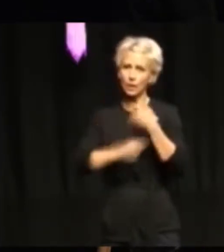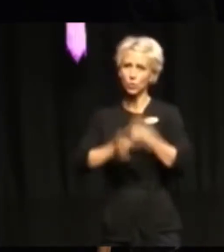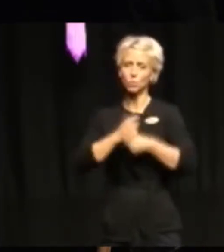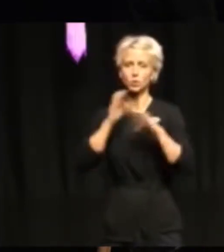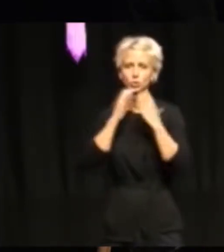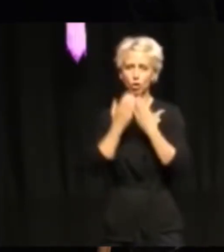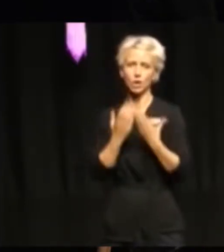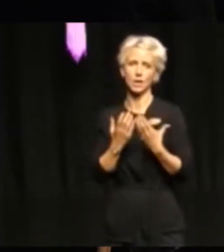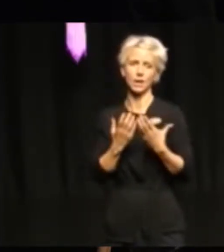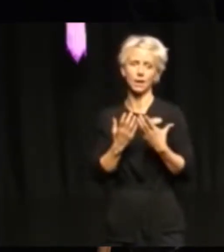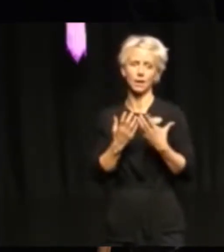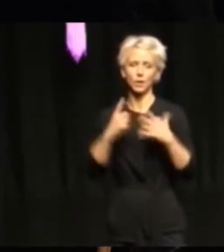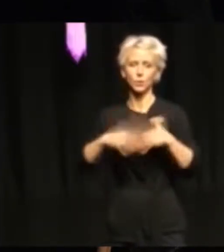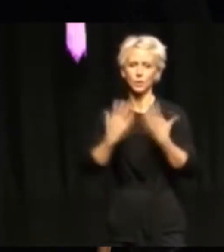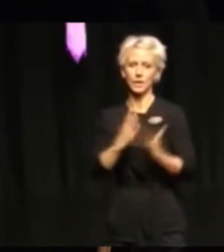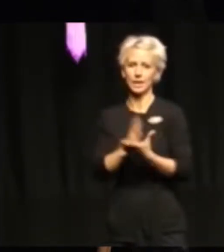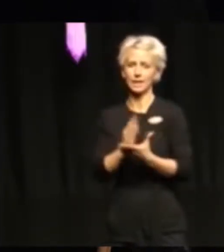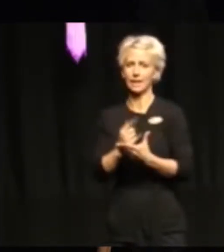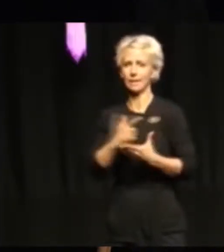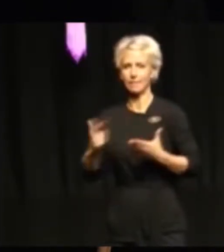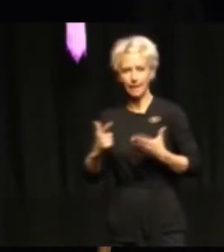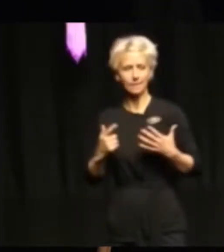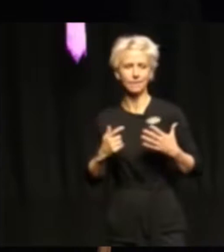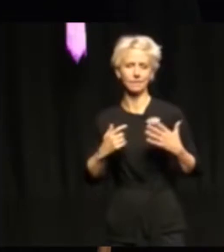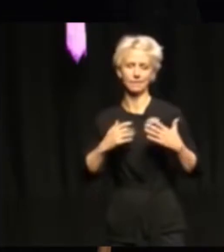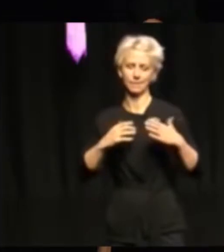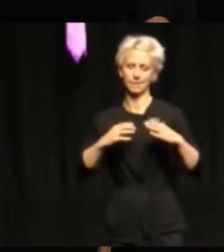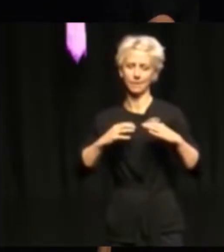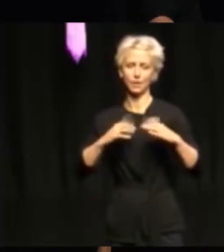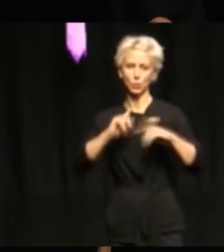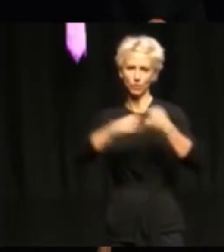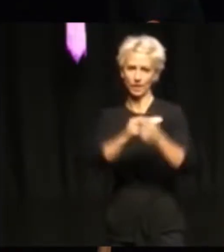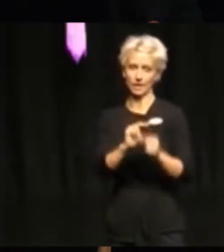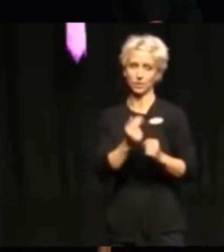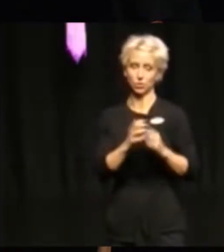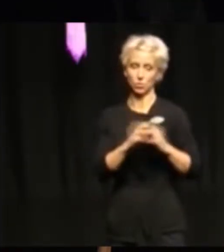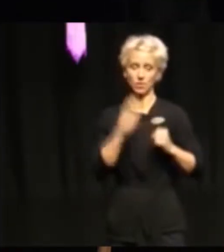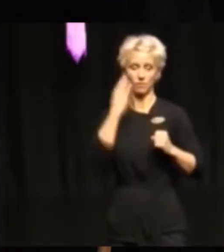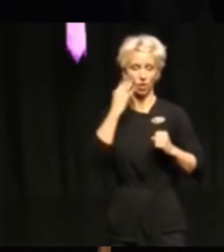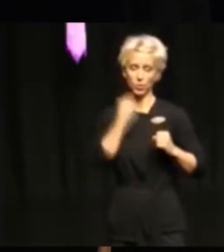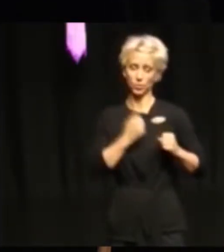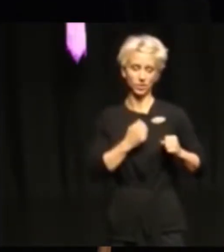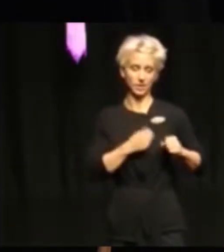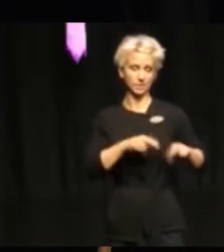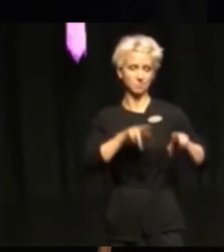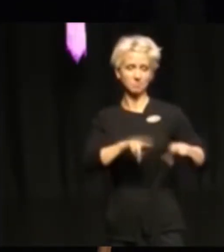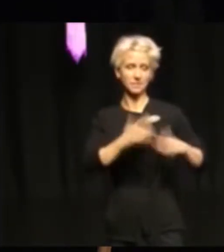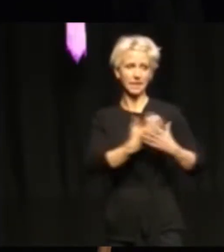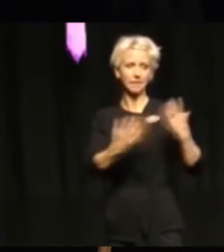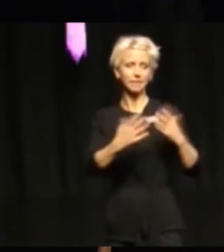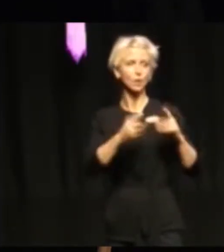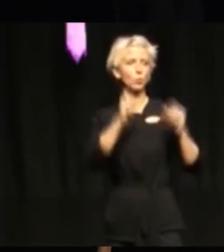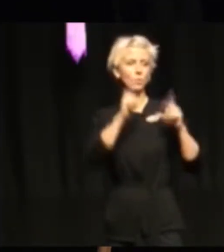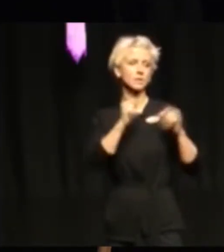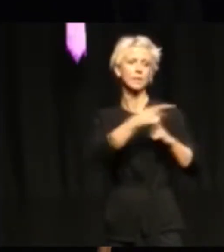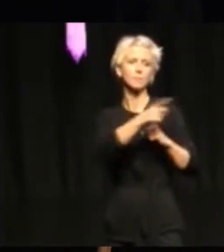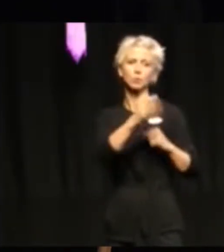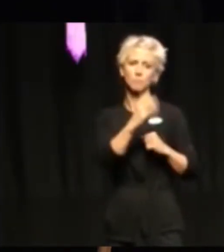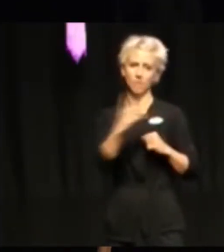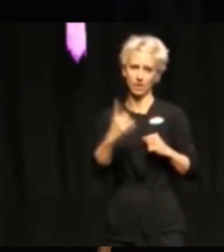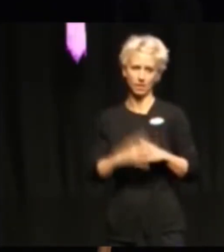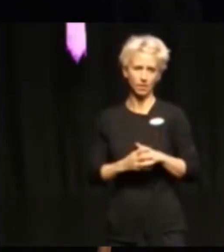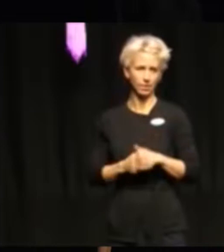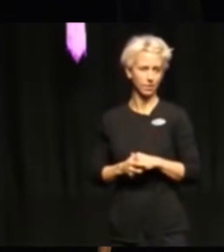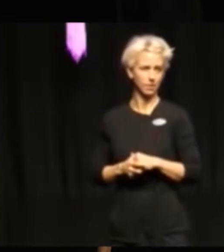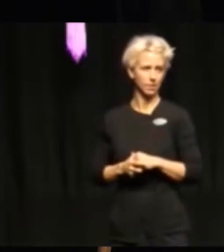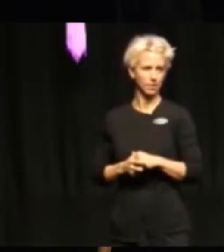contested. But there has been a lot of work being done by scholars and by the committee, the UN committee. And I will give the